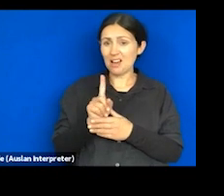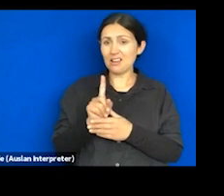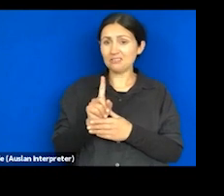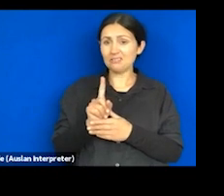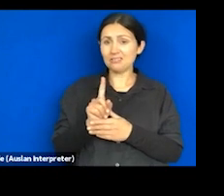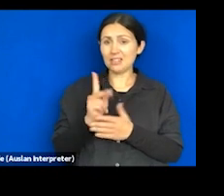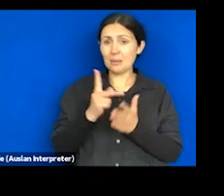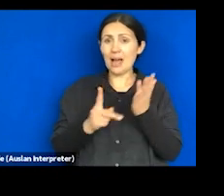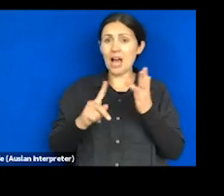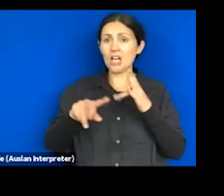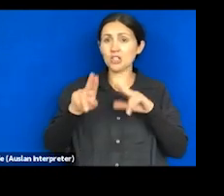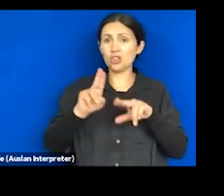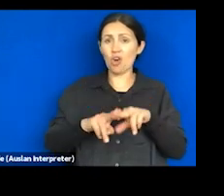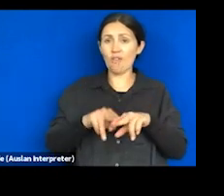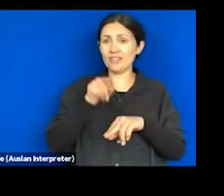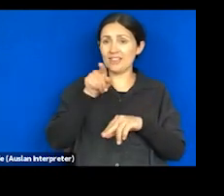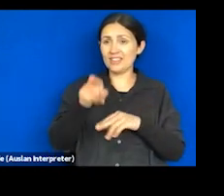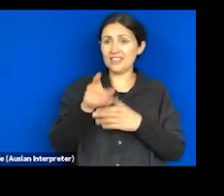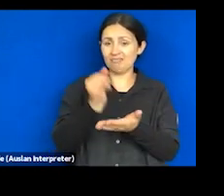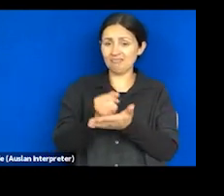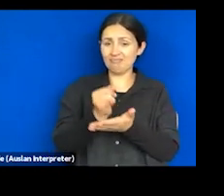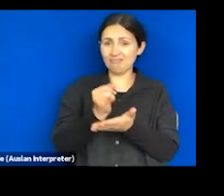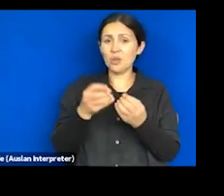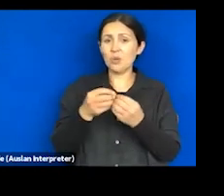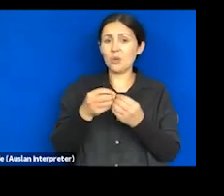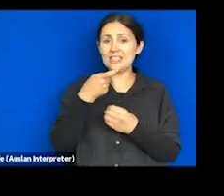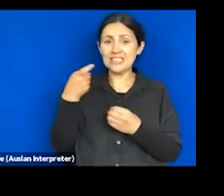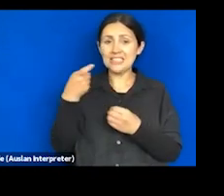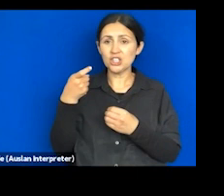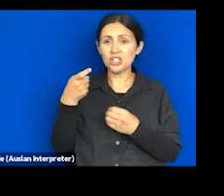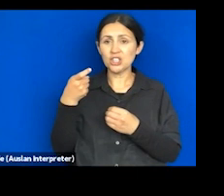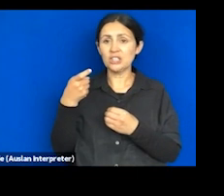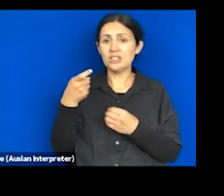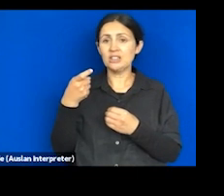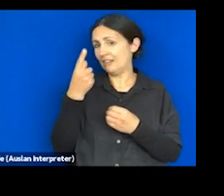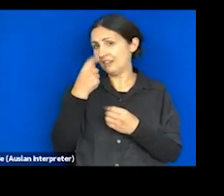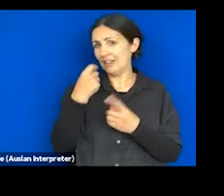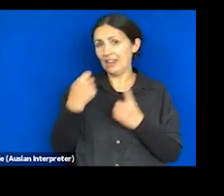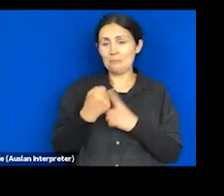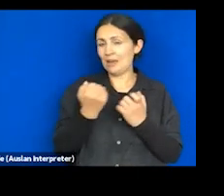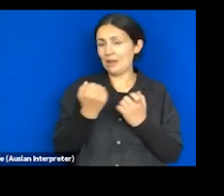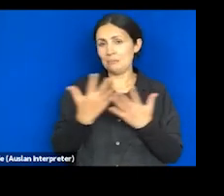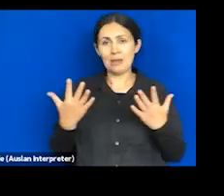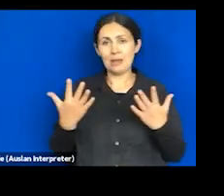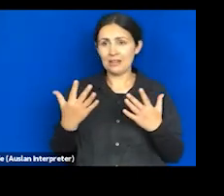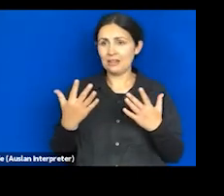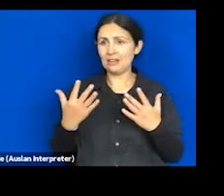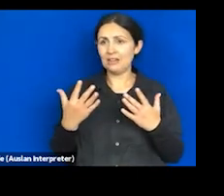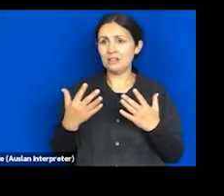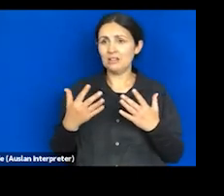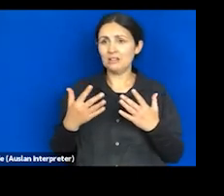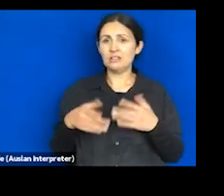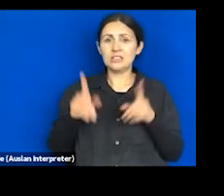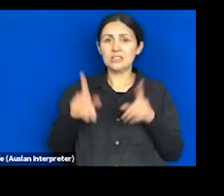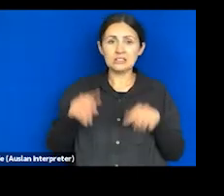of disorder in the default mode network in addiction can lead to emotional dysregulation, low self-esteem, rumination, self-referential